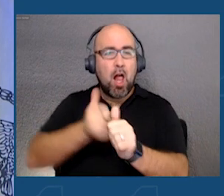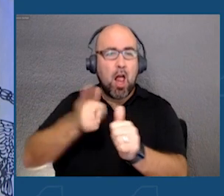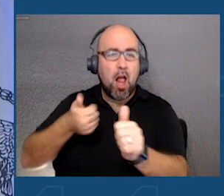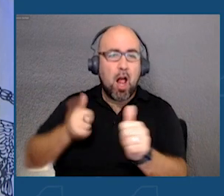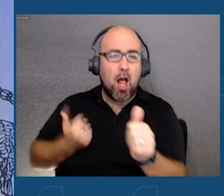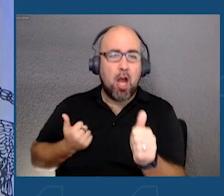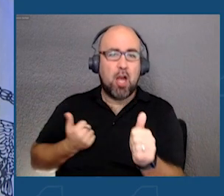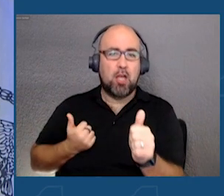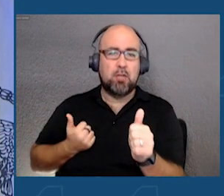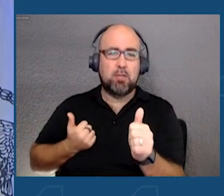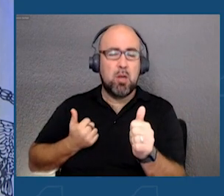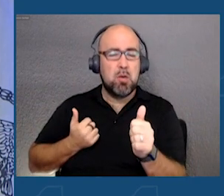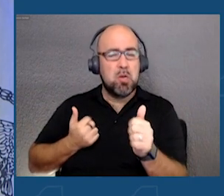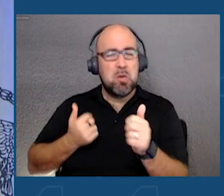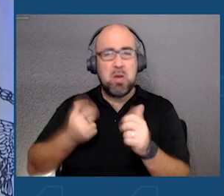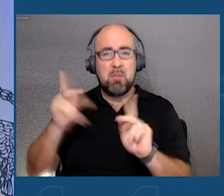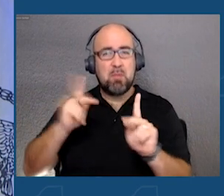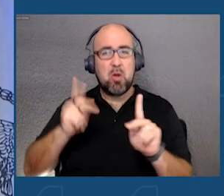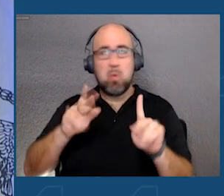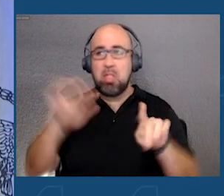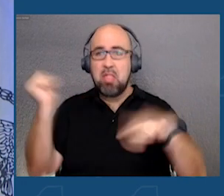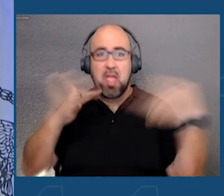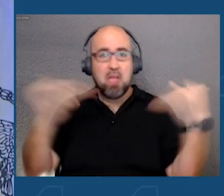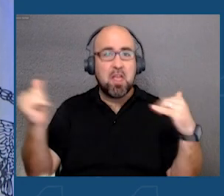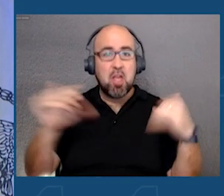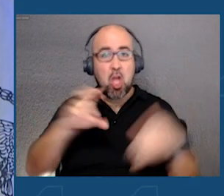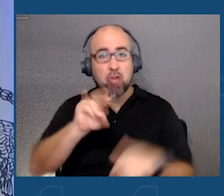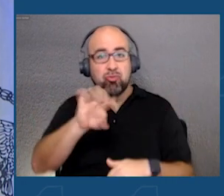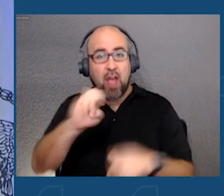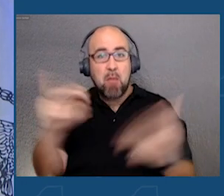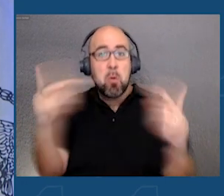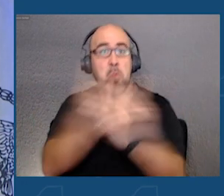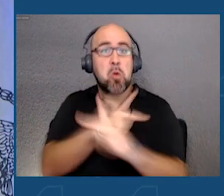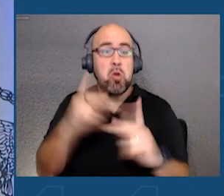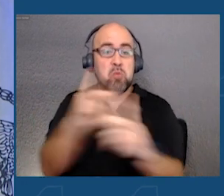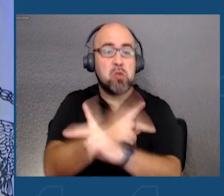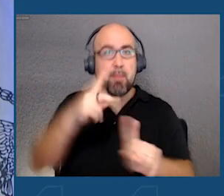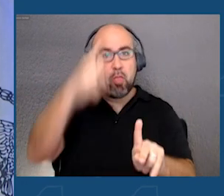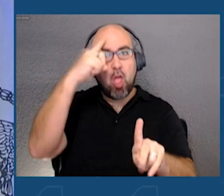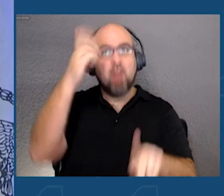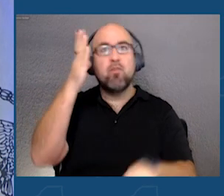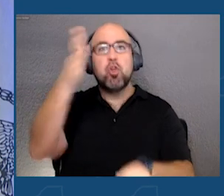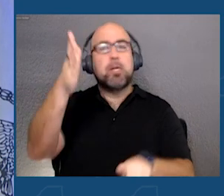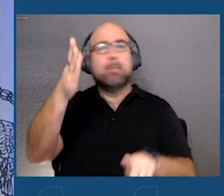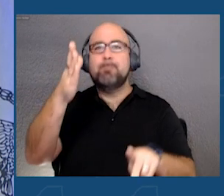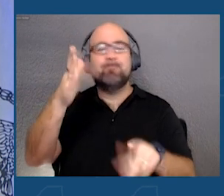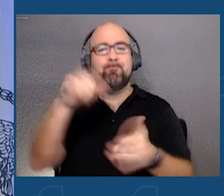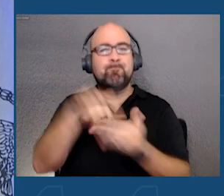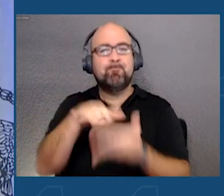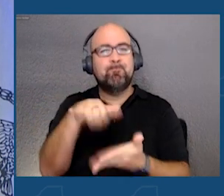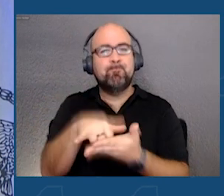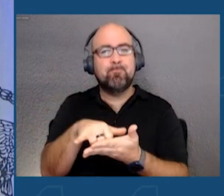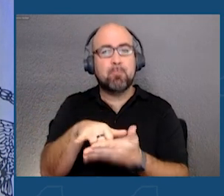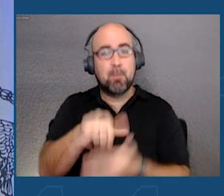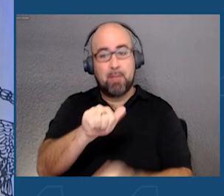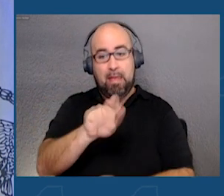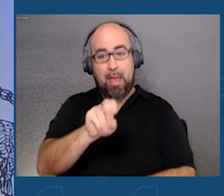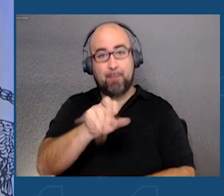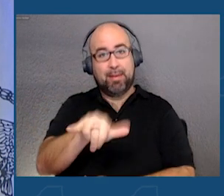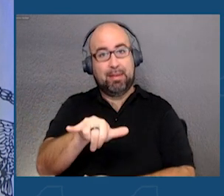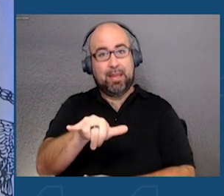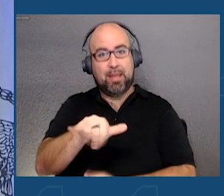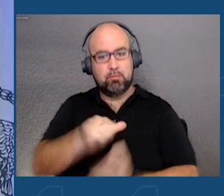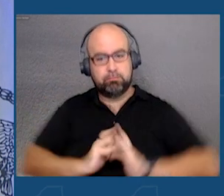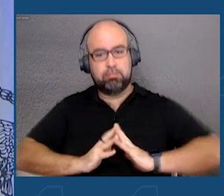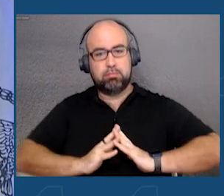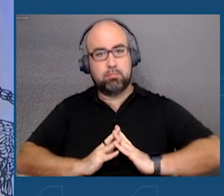were leaving, crime was rising, and people thought the future was hopeless. But Abney was founded by true believers,